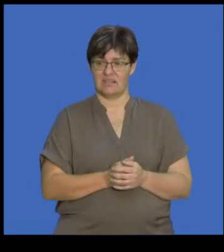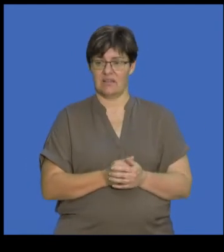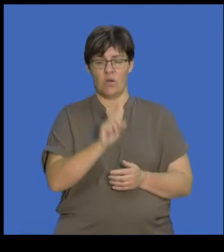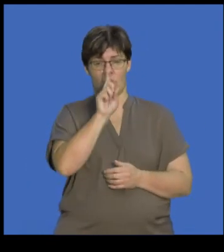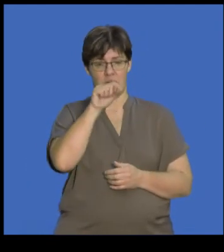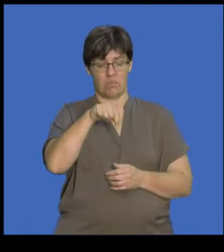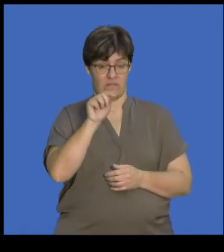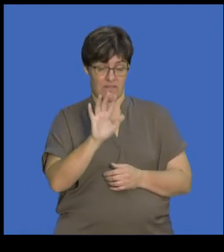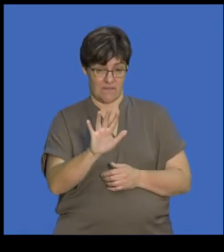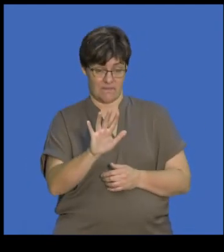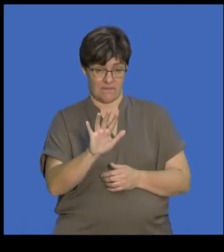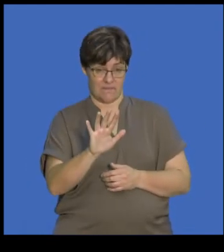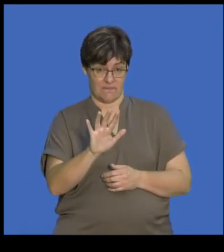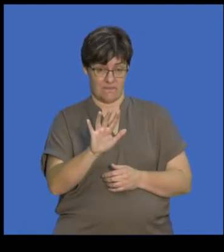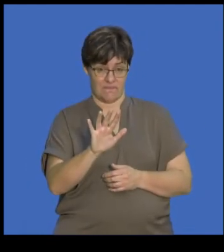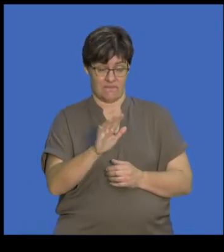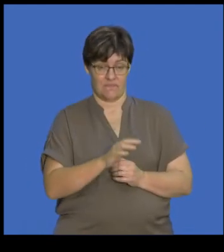1.5